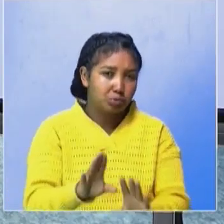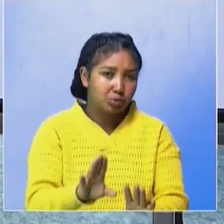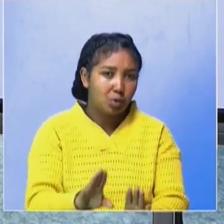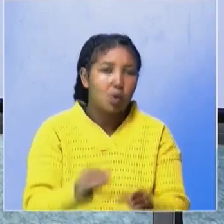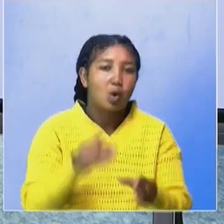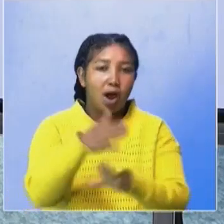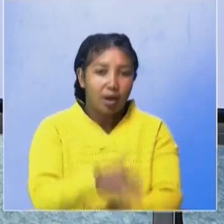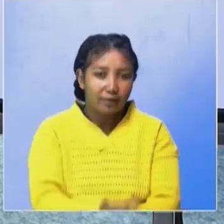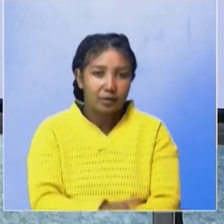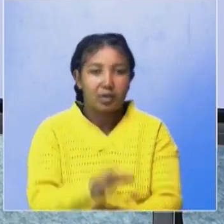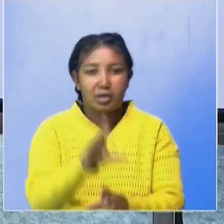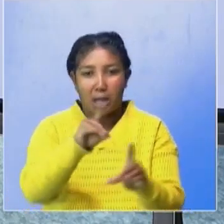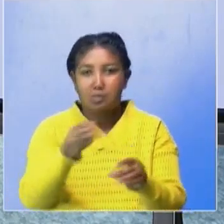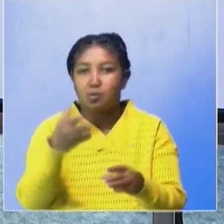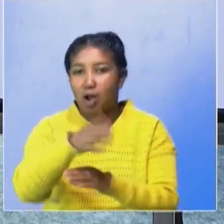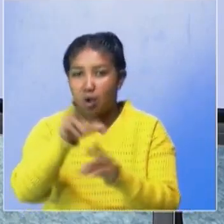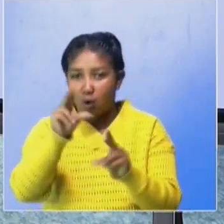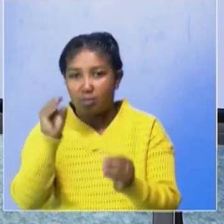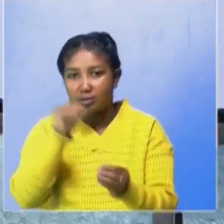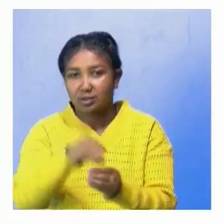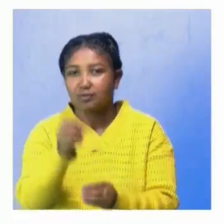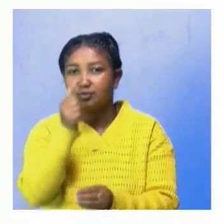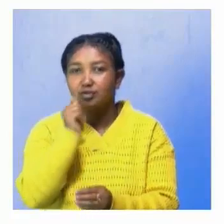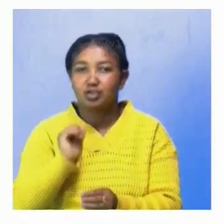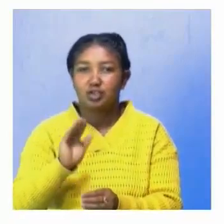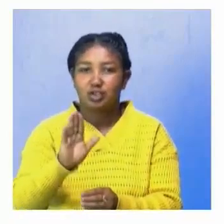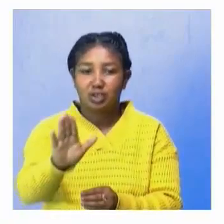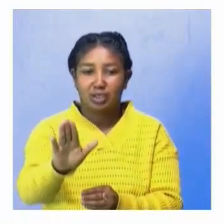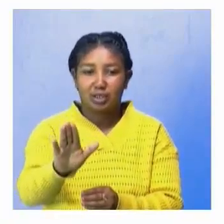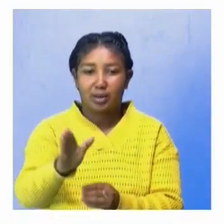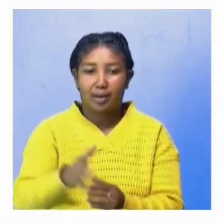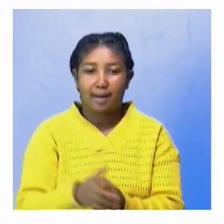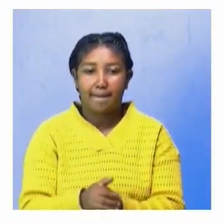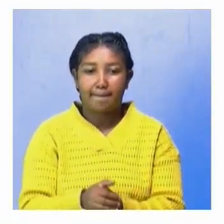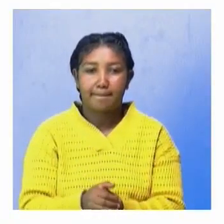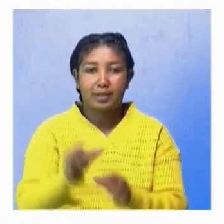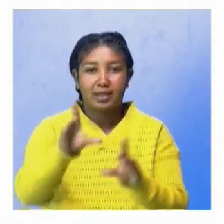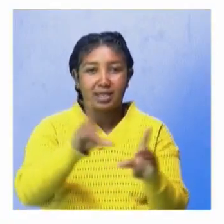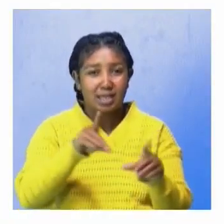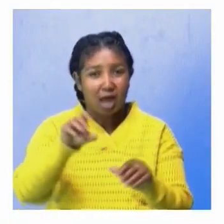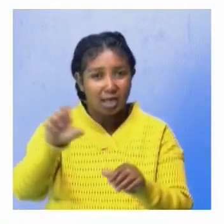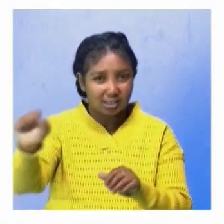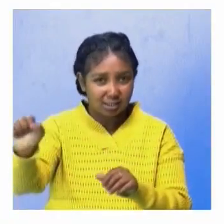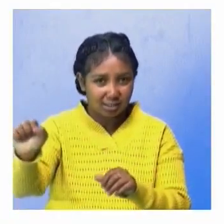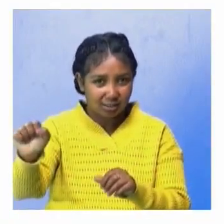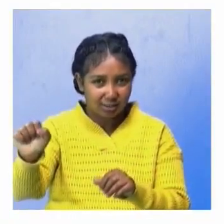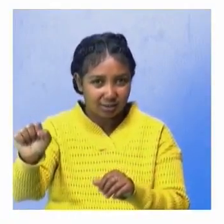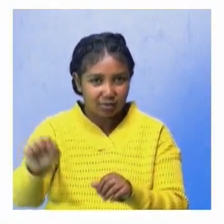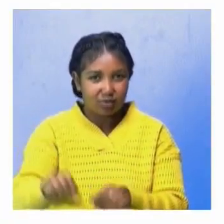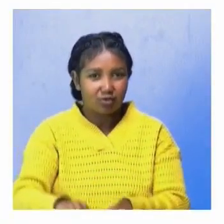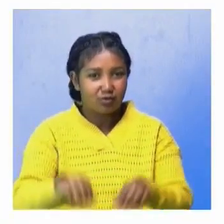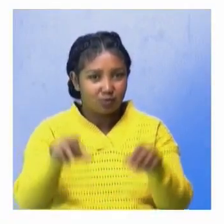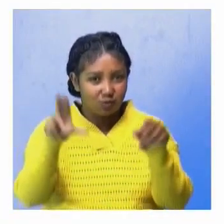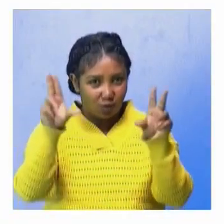after does. She does